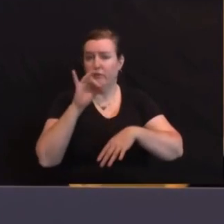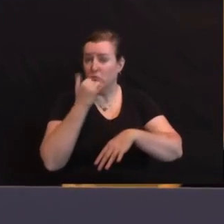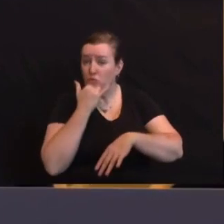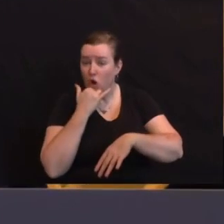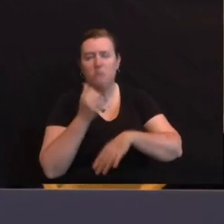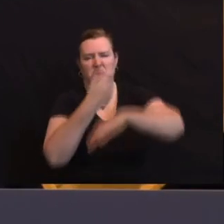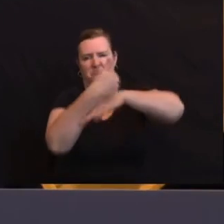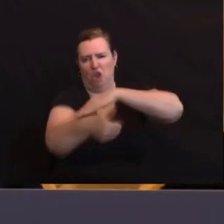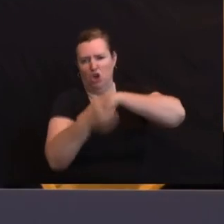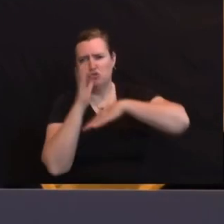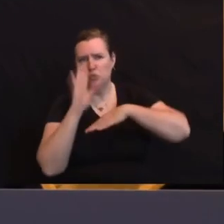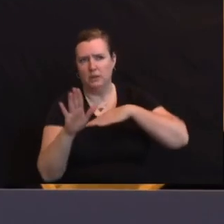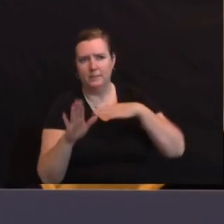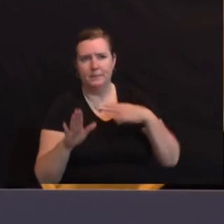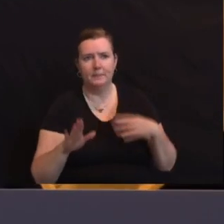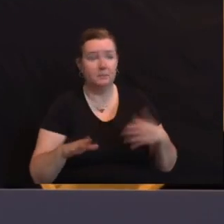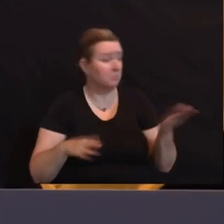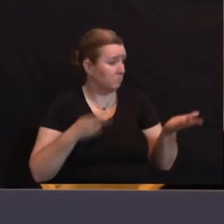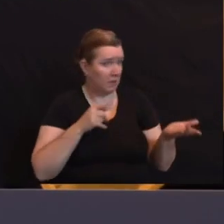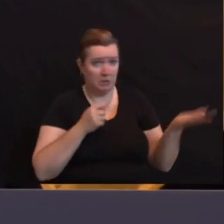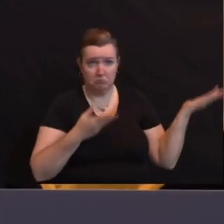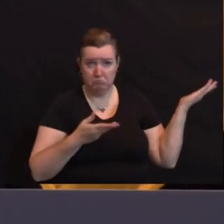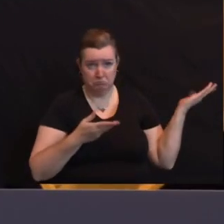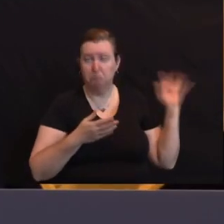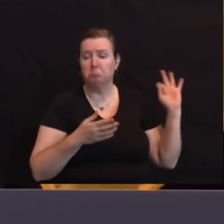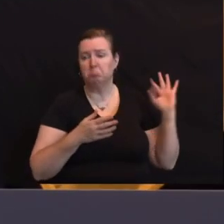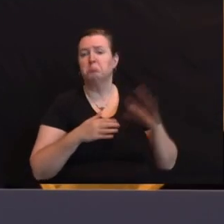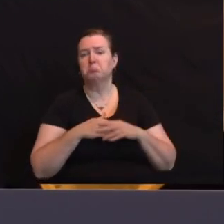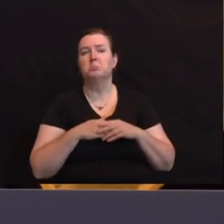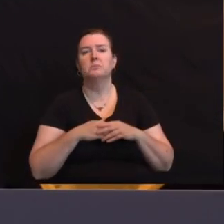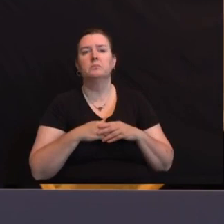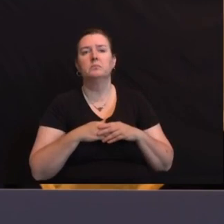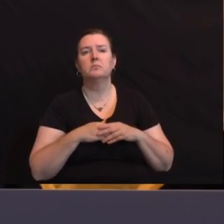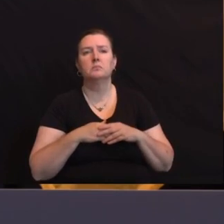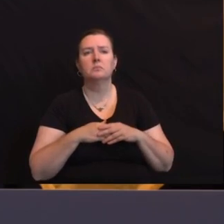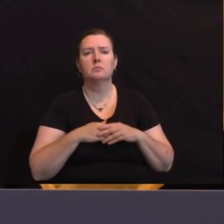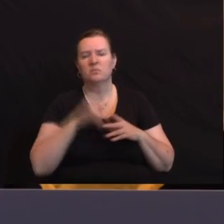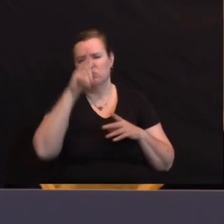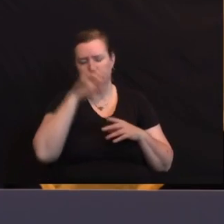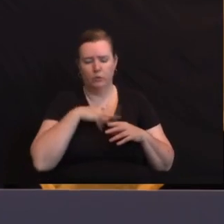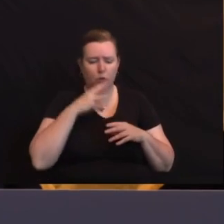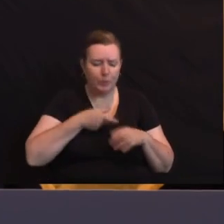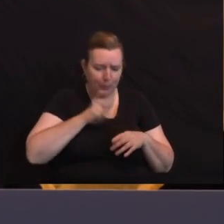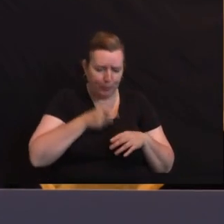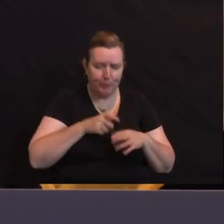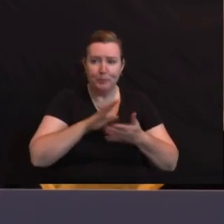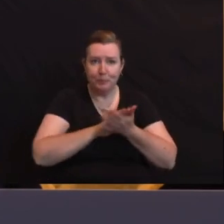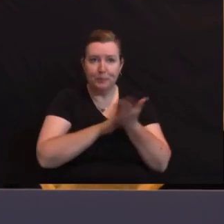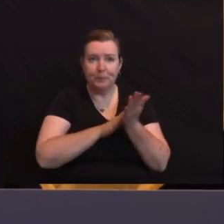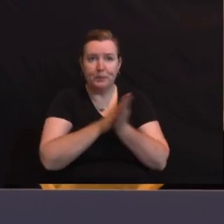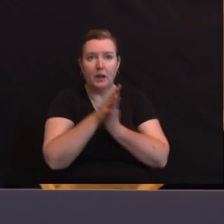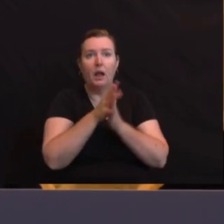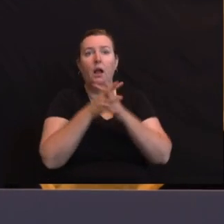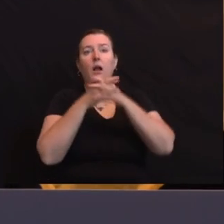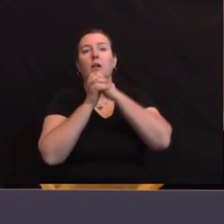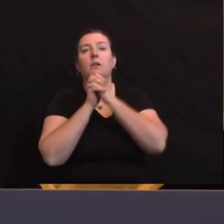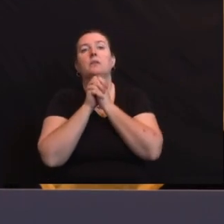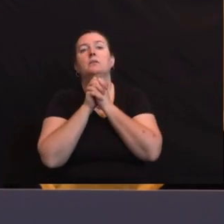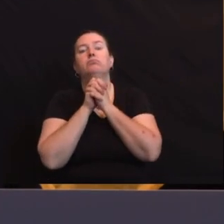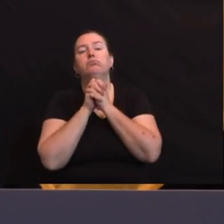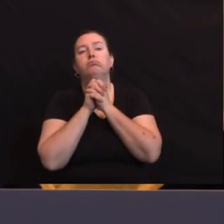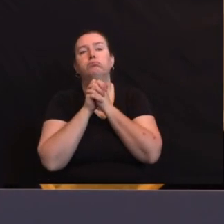I'm going to take a quick swig here. again, this is an uncomfortably